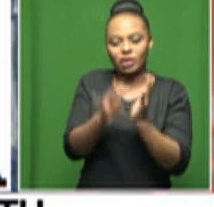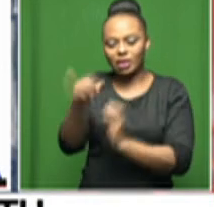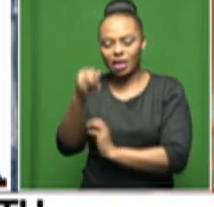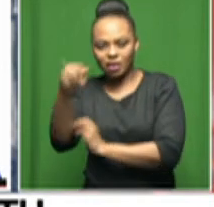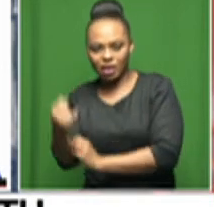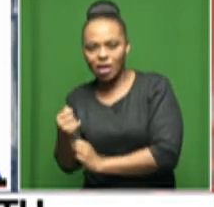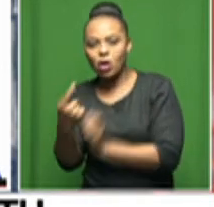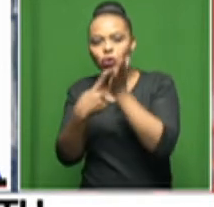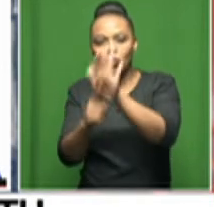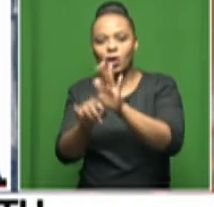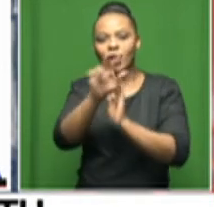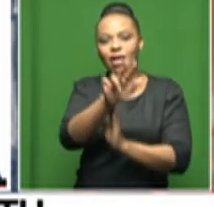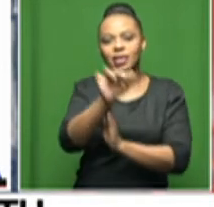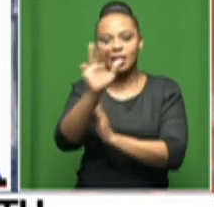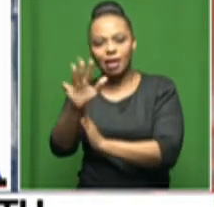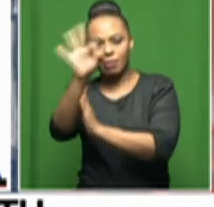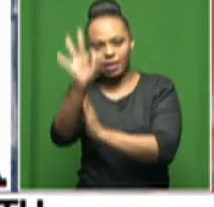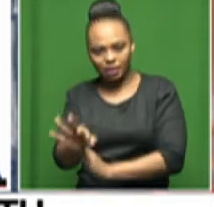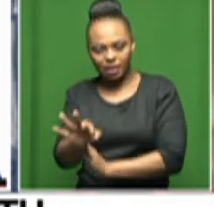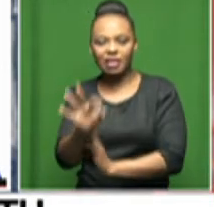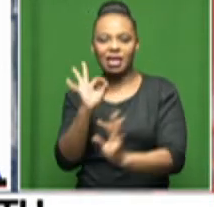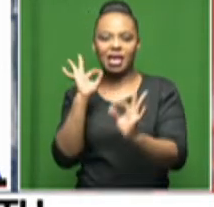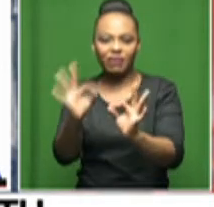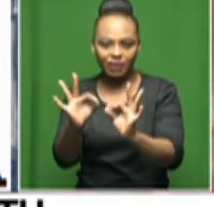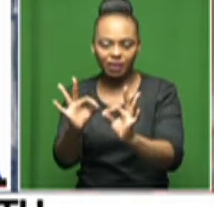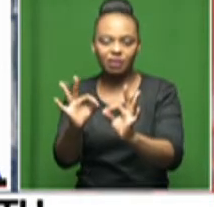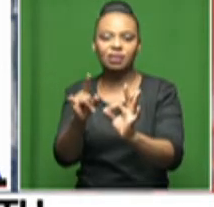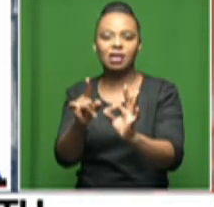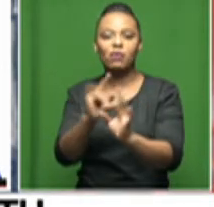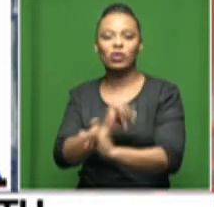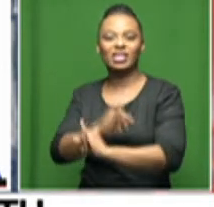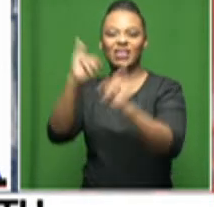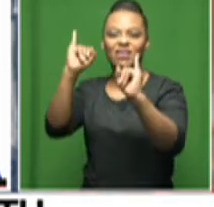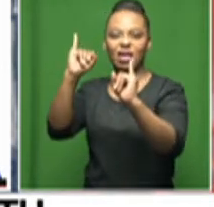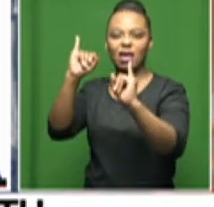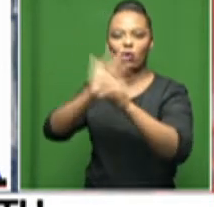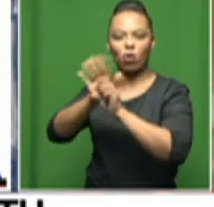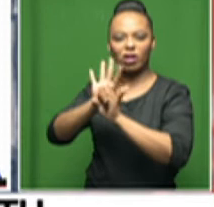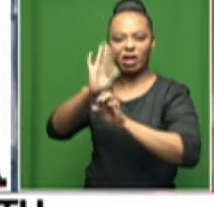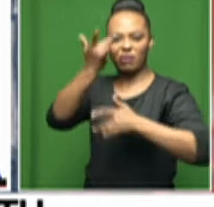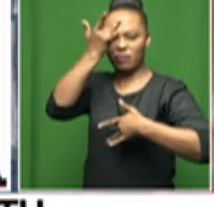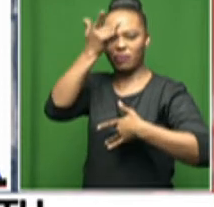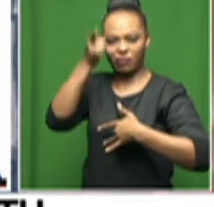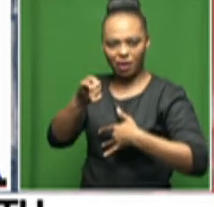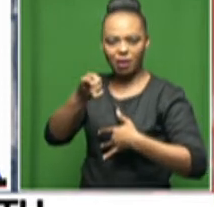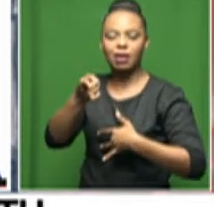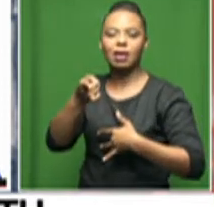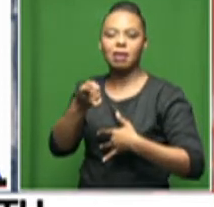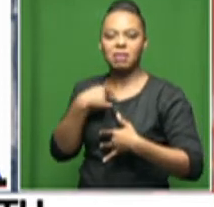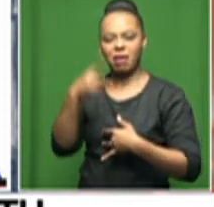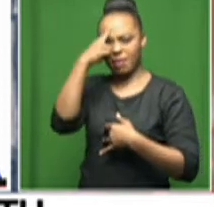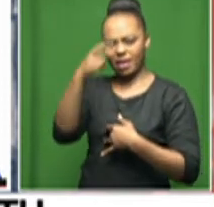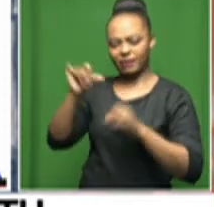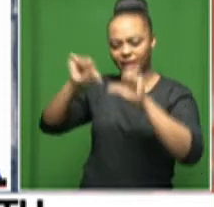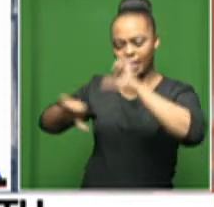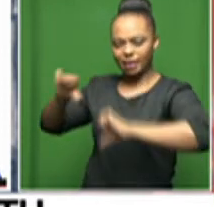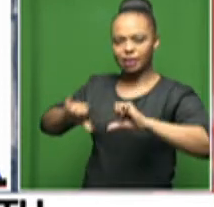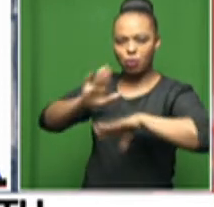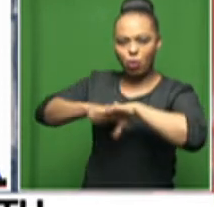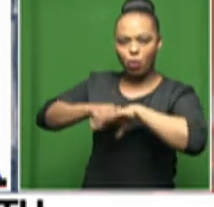an 89% efficacy against severe COVID-19, I believe that the scientists really need to engage